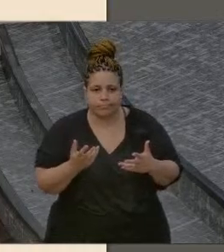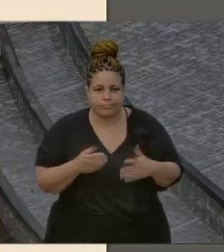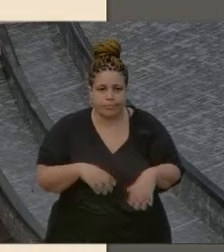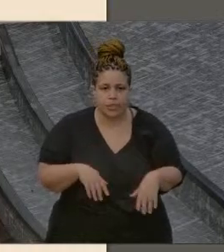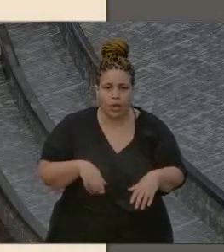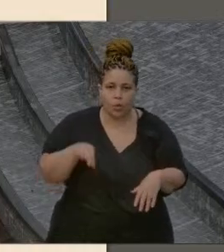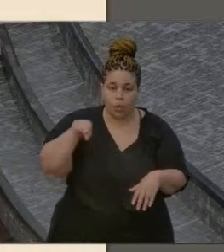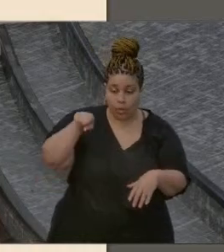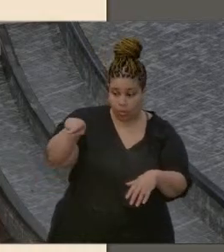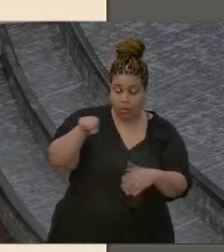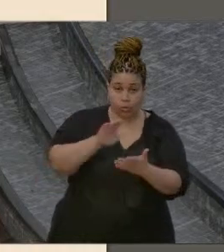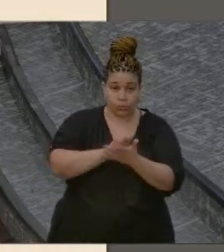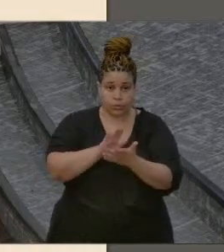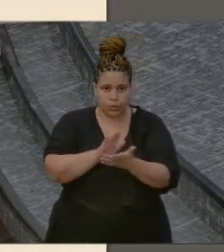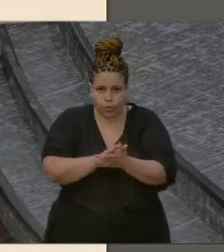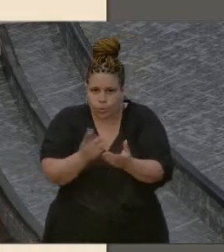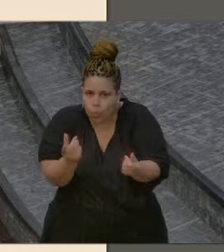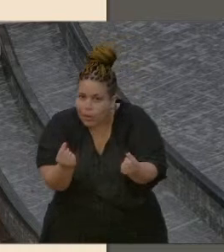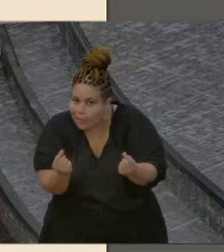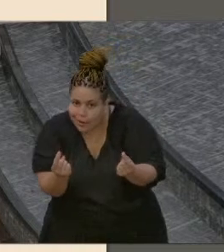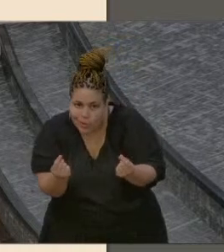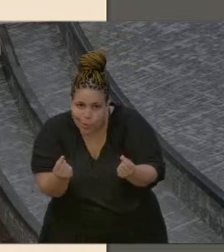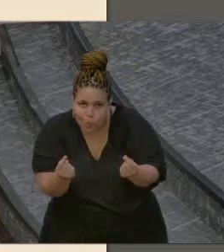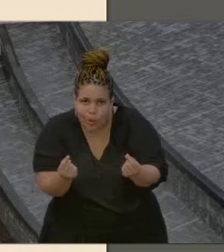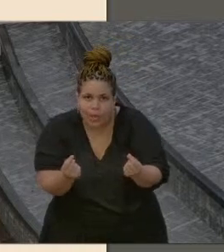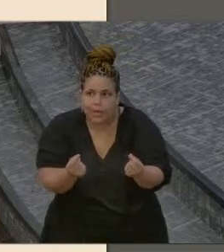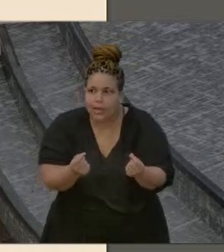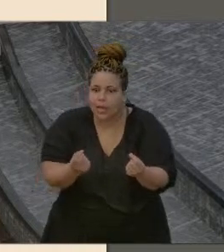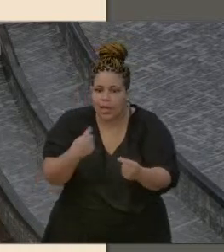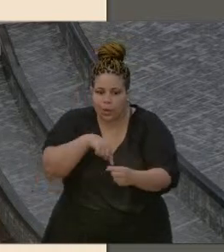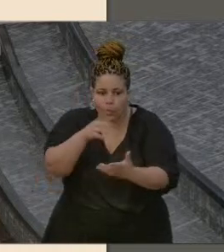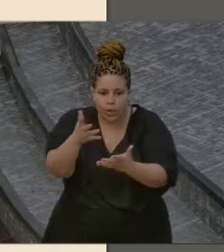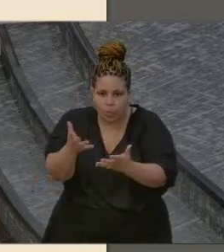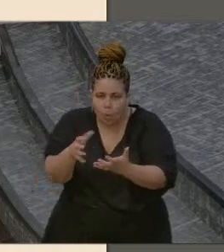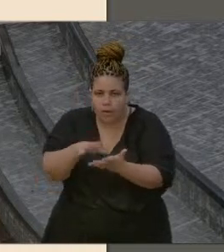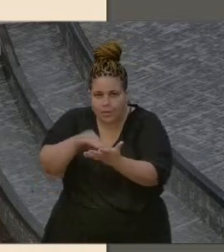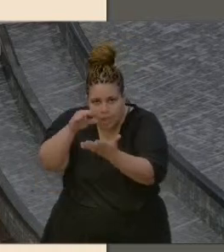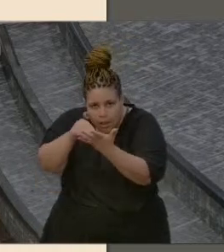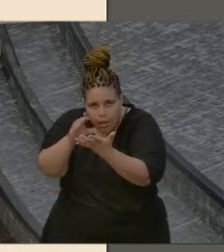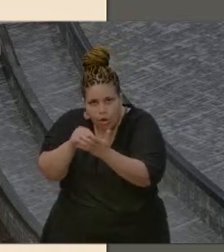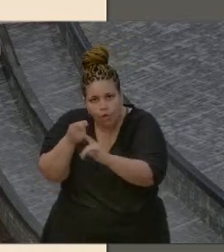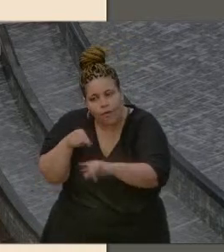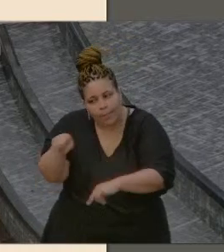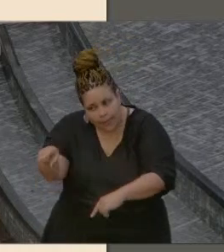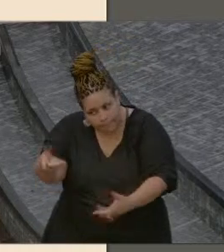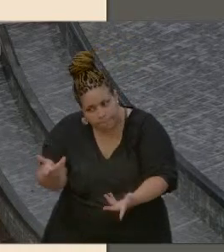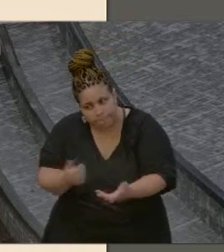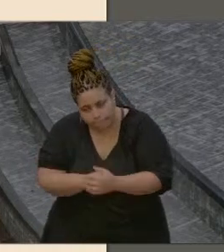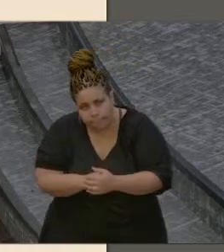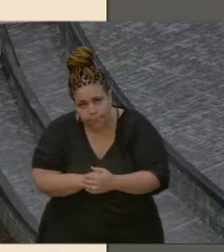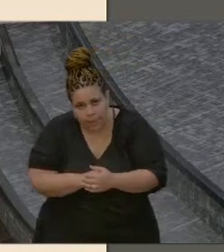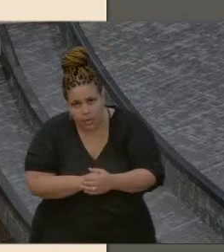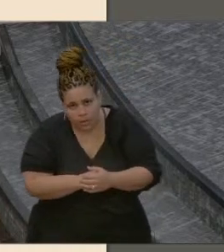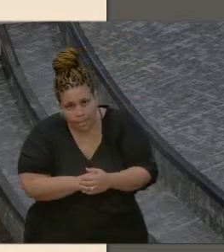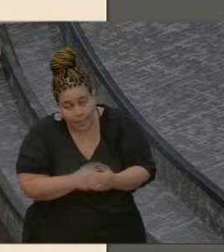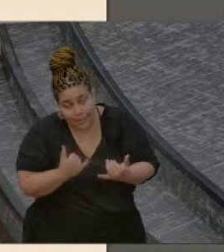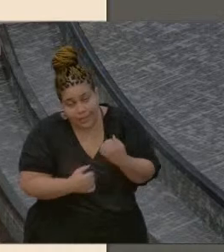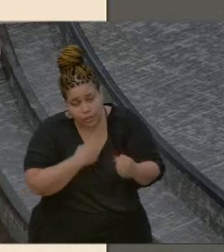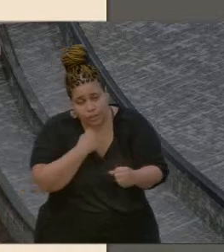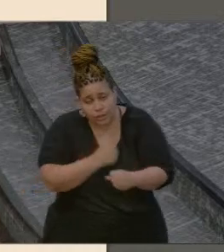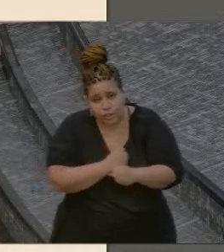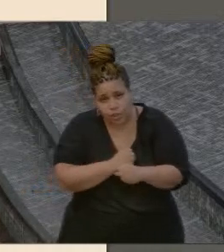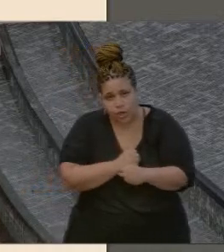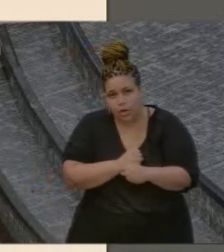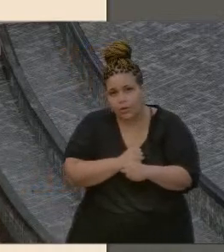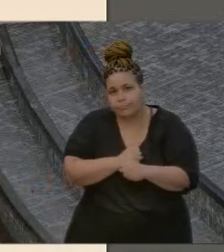are doing well, and we want to learn from them. So that is going to be an additional approach that we do this year.